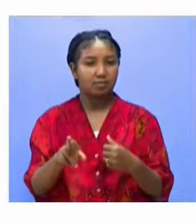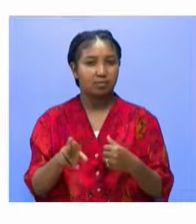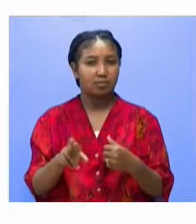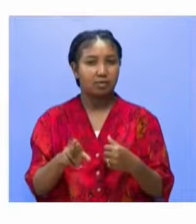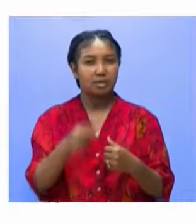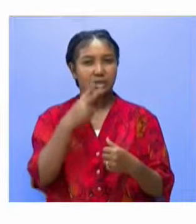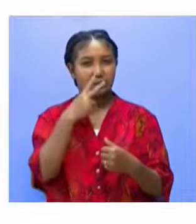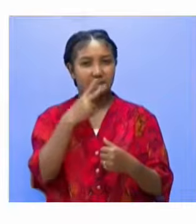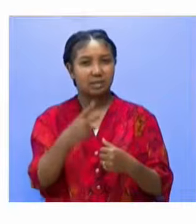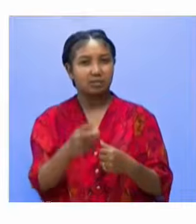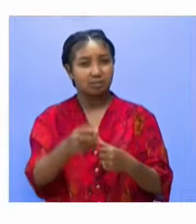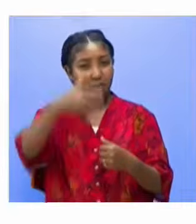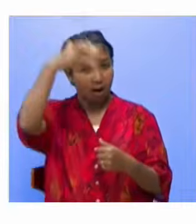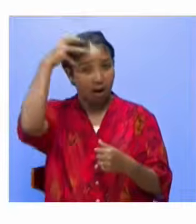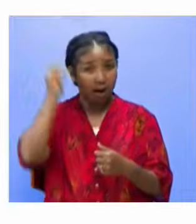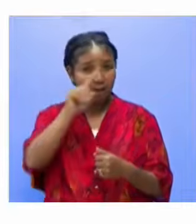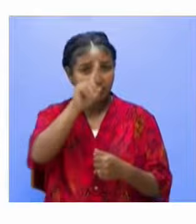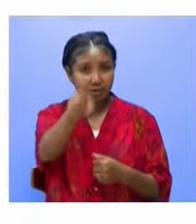seen a lion?